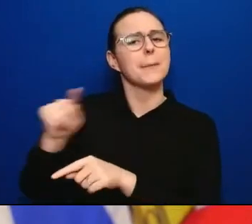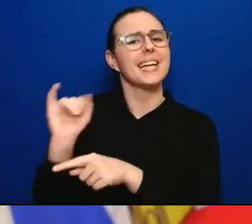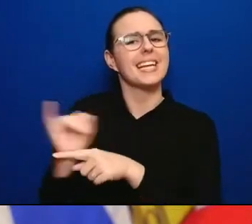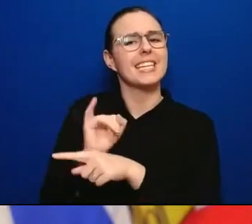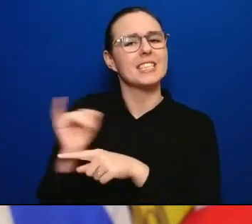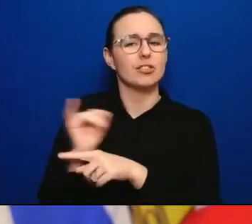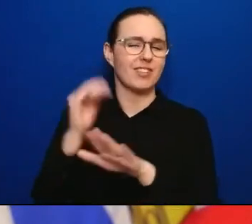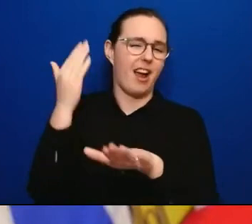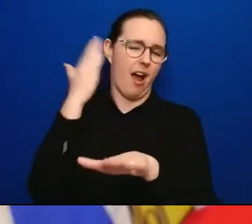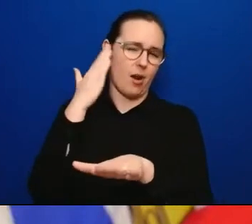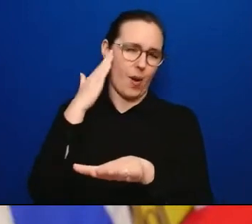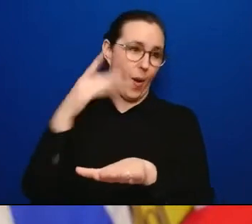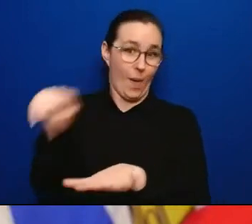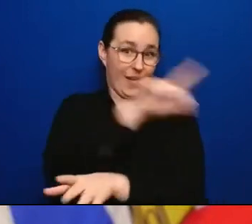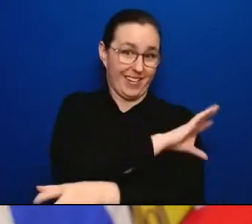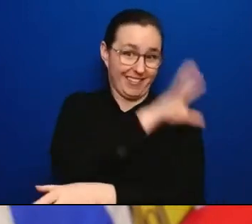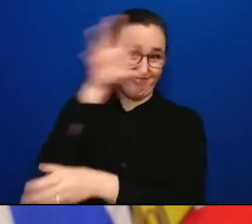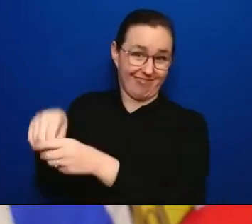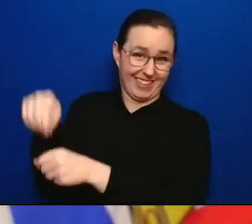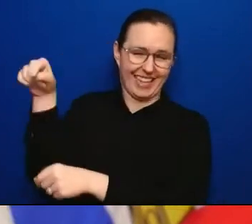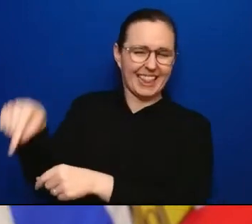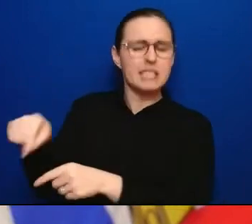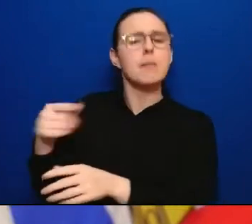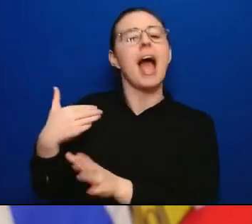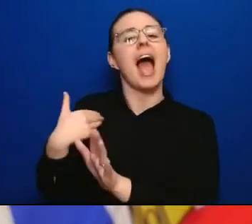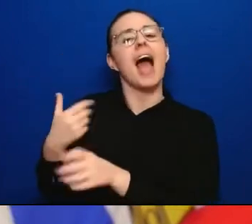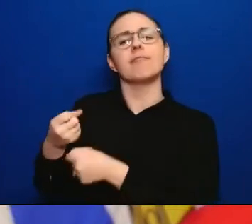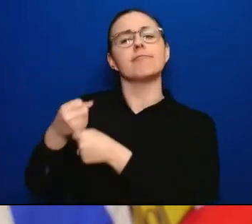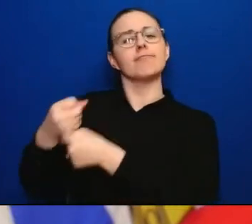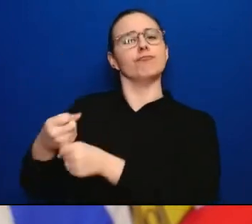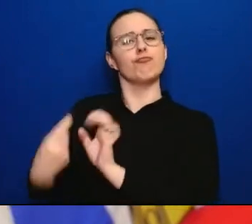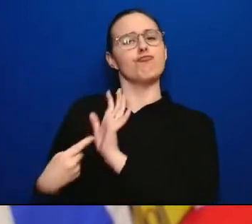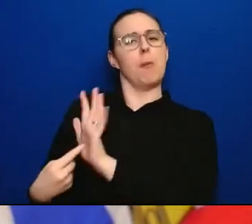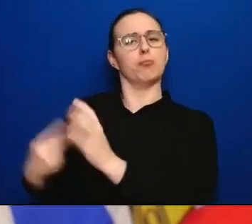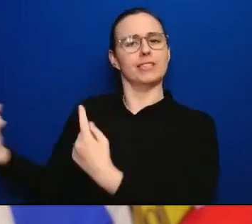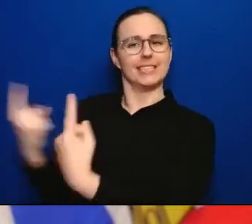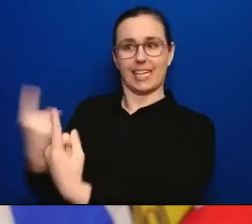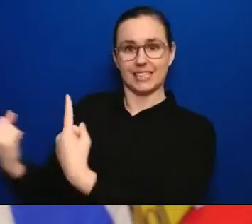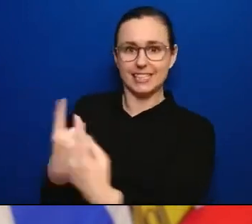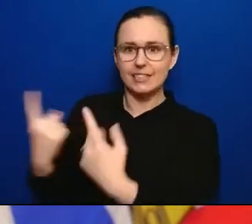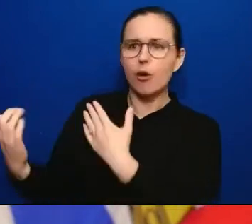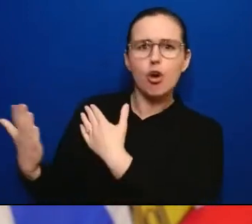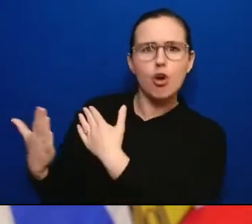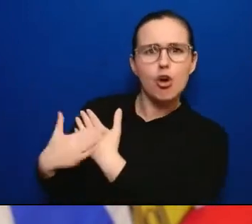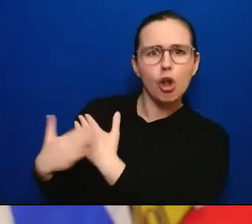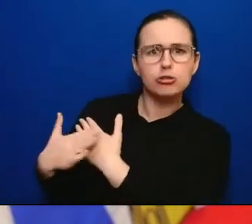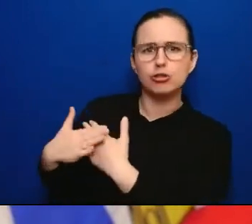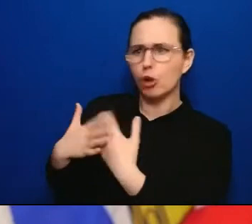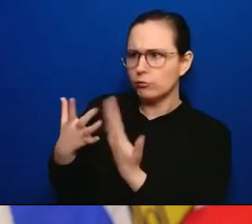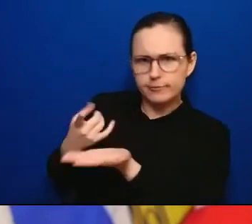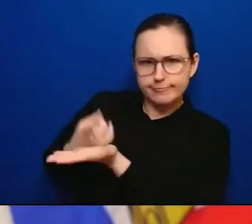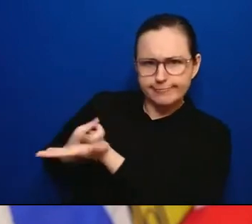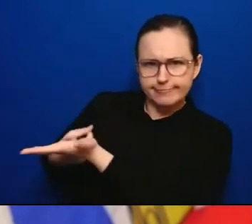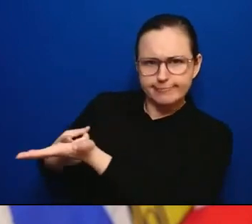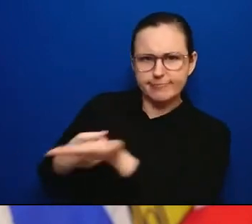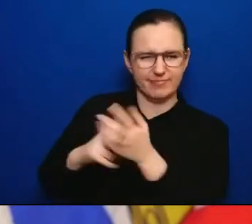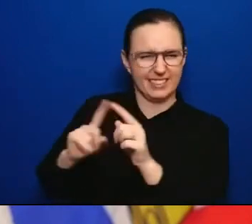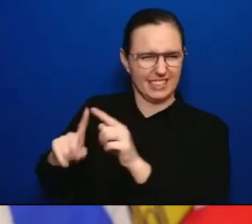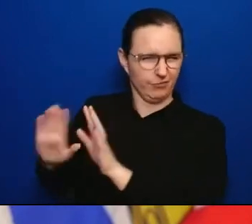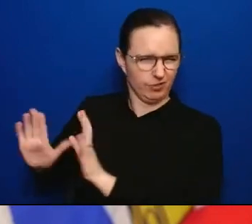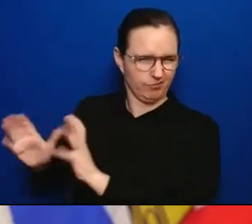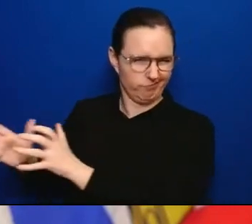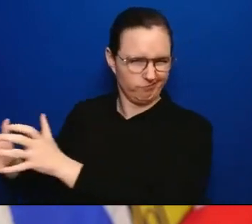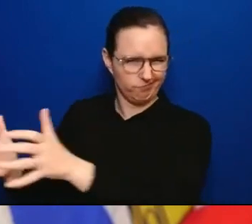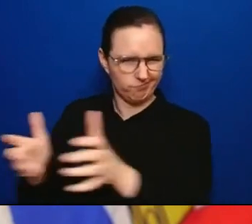know that makes it challenging. And we are still consulting and going through the processes with different